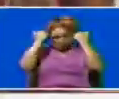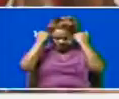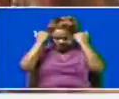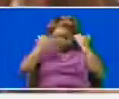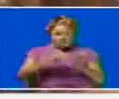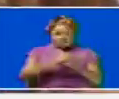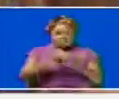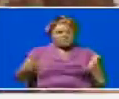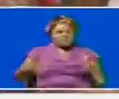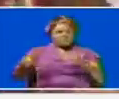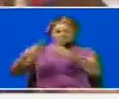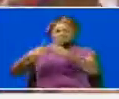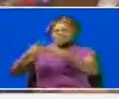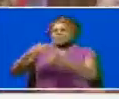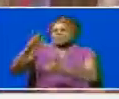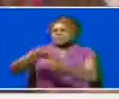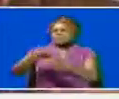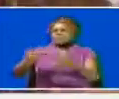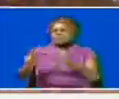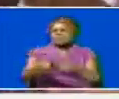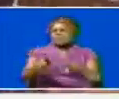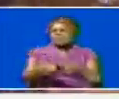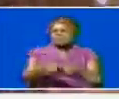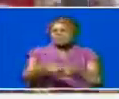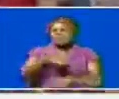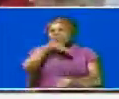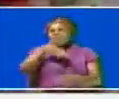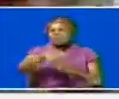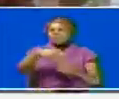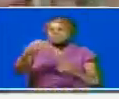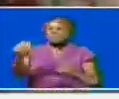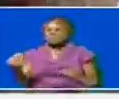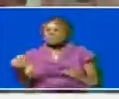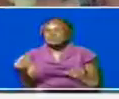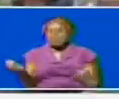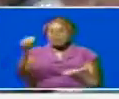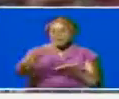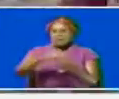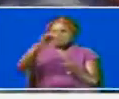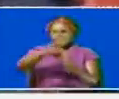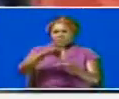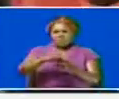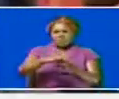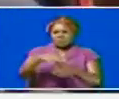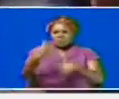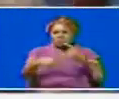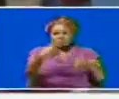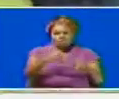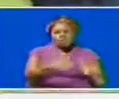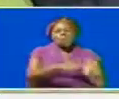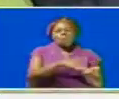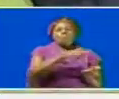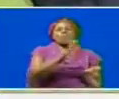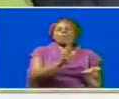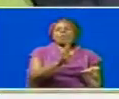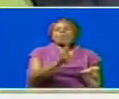nullified August 8th election and the subsequent Odinga withdrawal from the repeat poll have intensified the standoff.